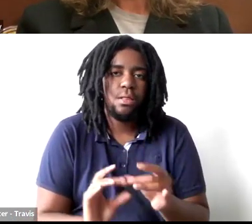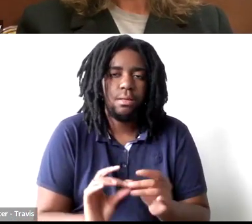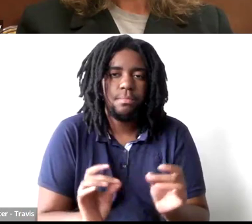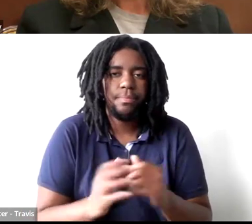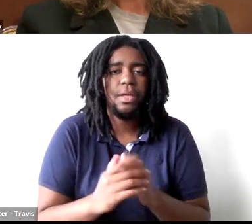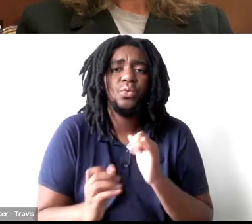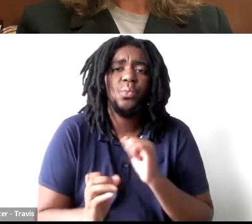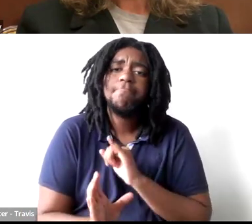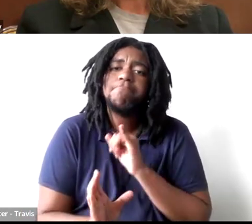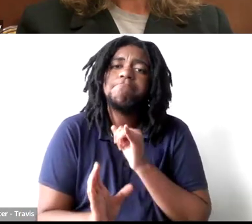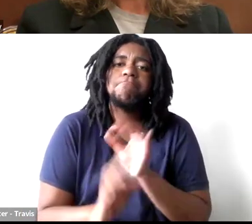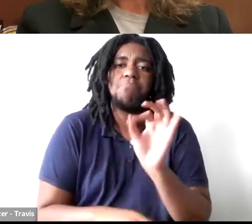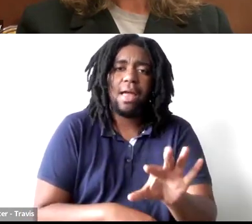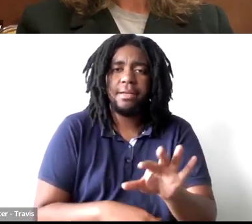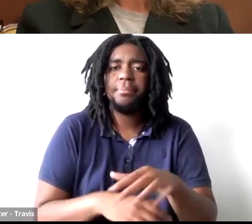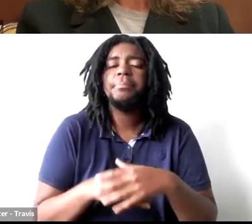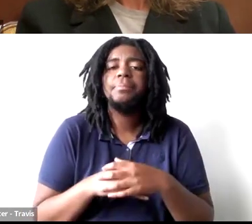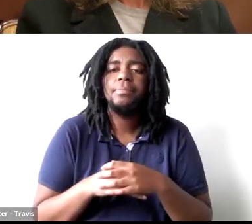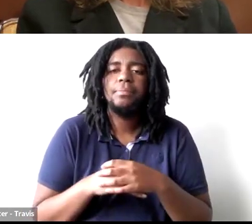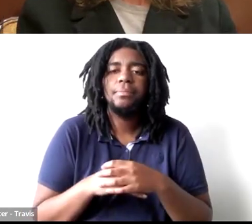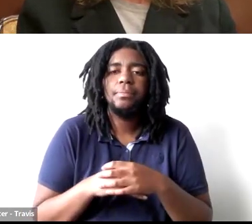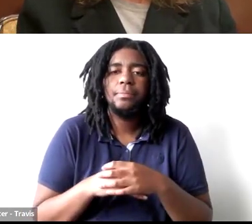Interject another thing, Nancy,